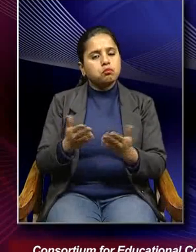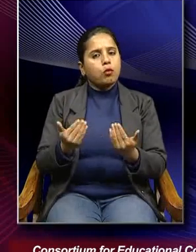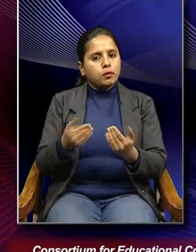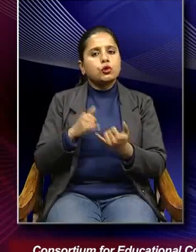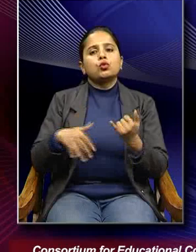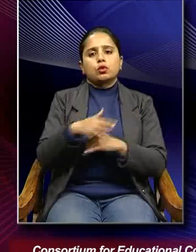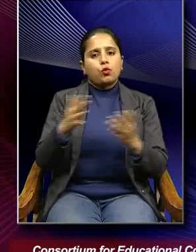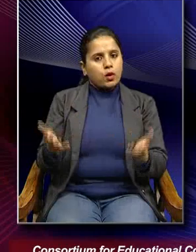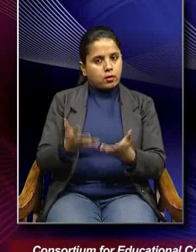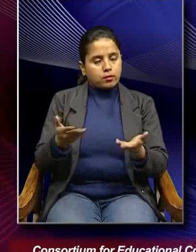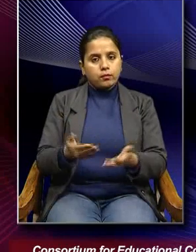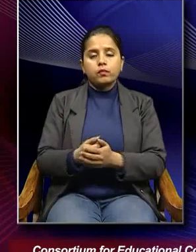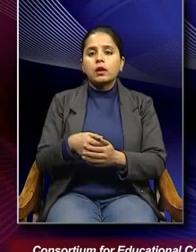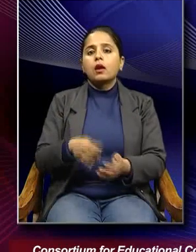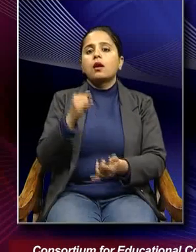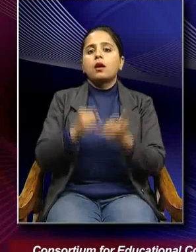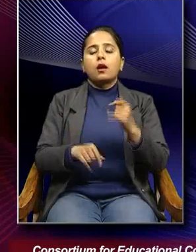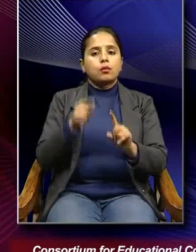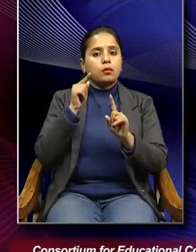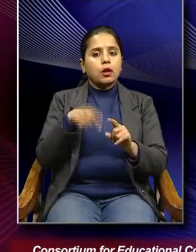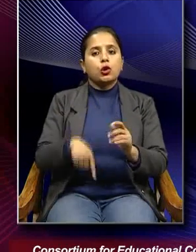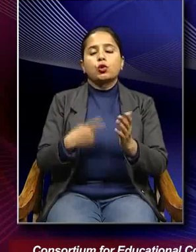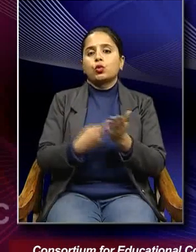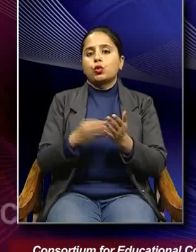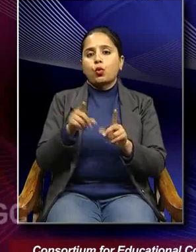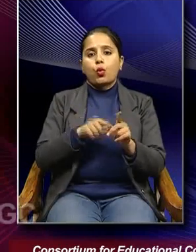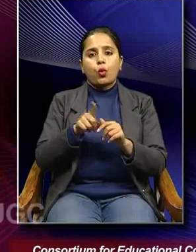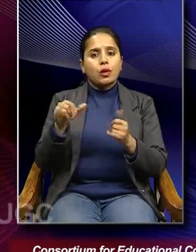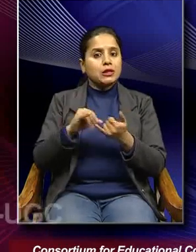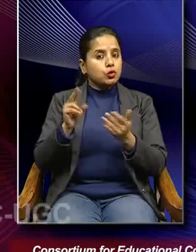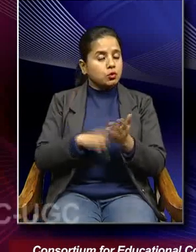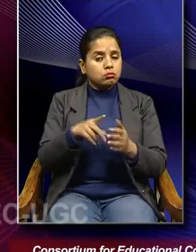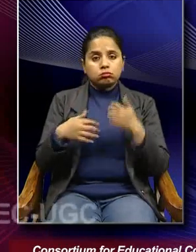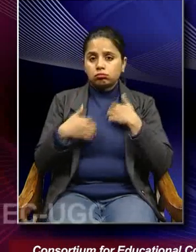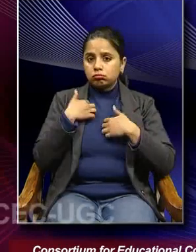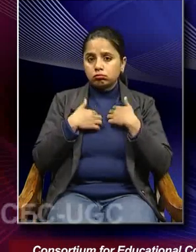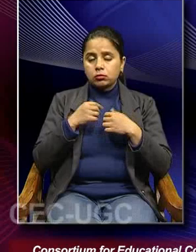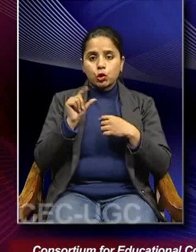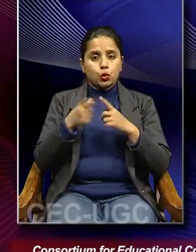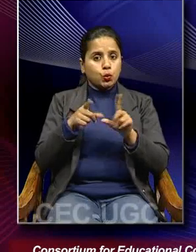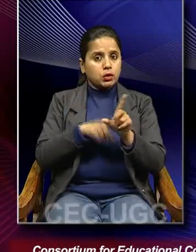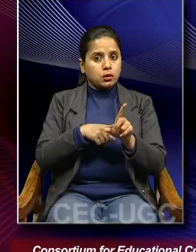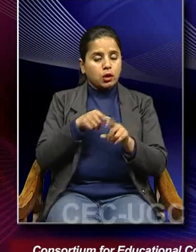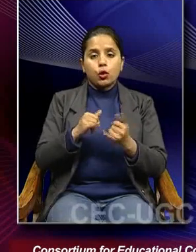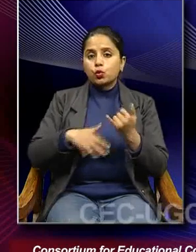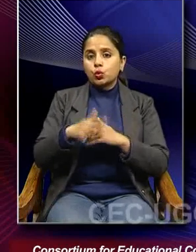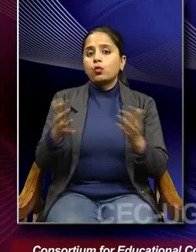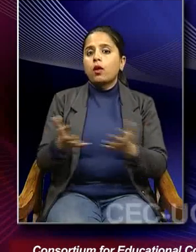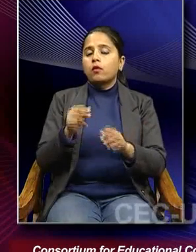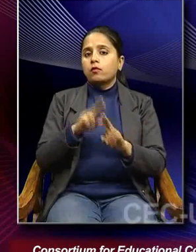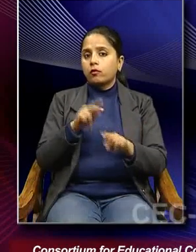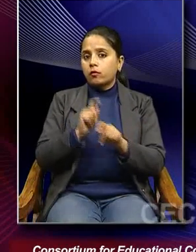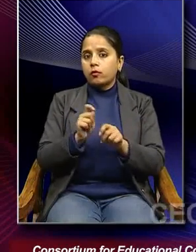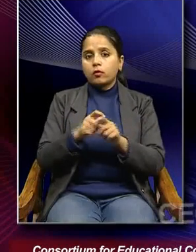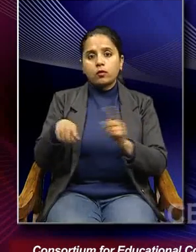welfare. The last one, which is Rawlsian, is a very interesting utility of social welfare function, which